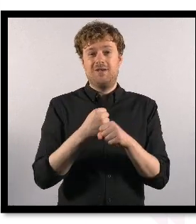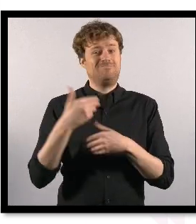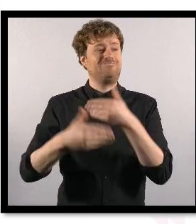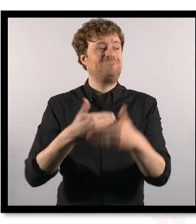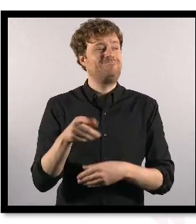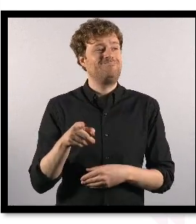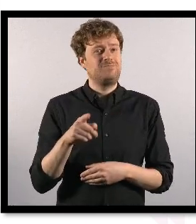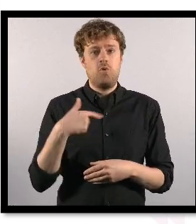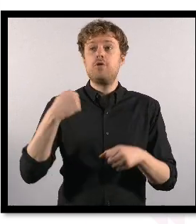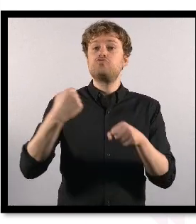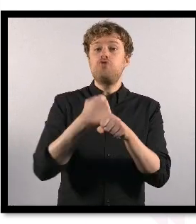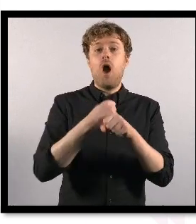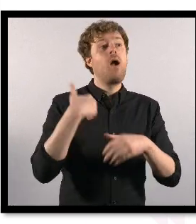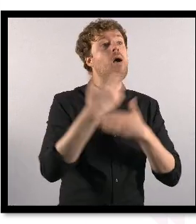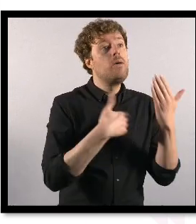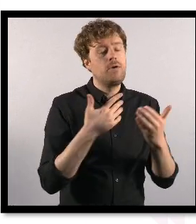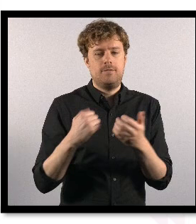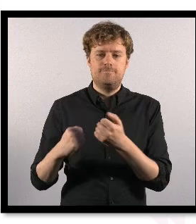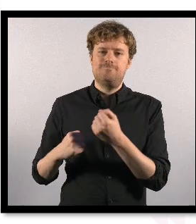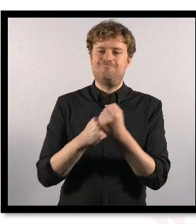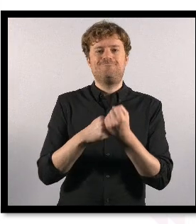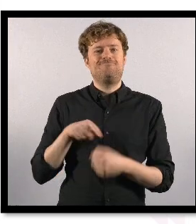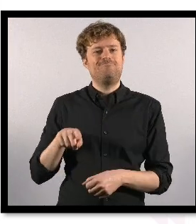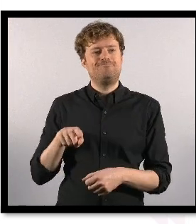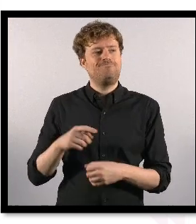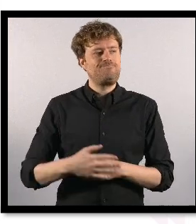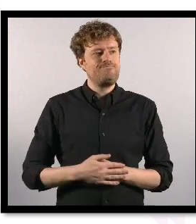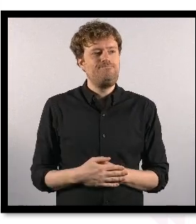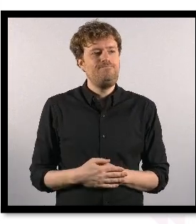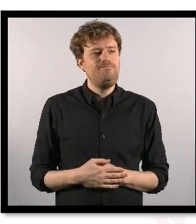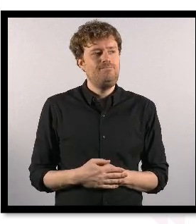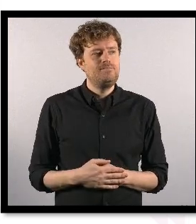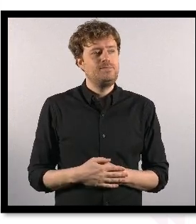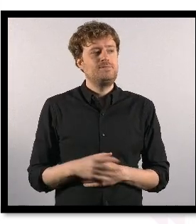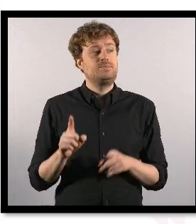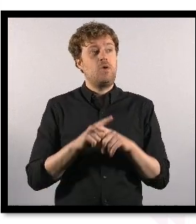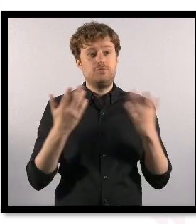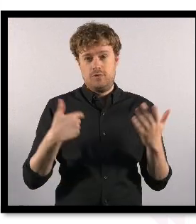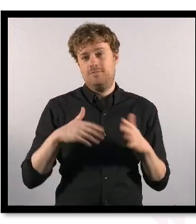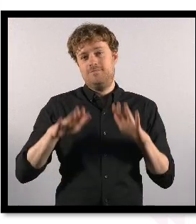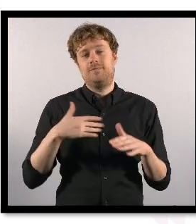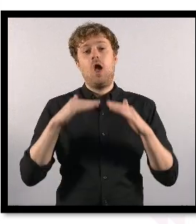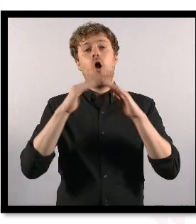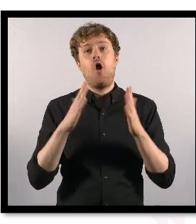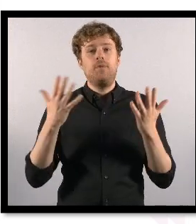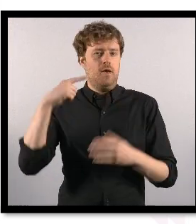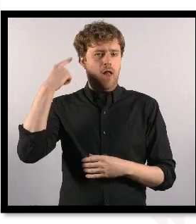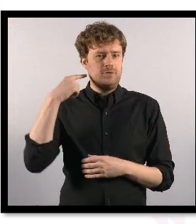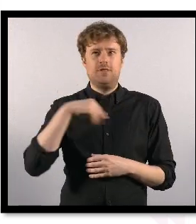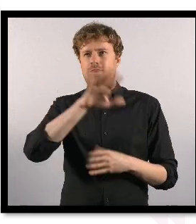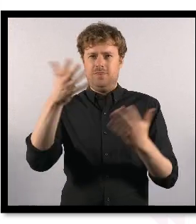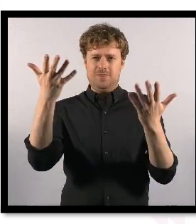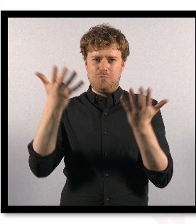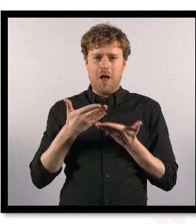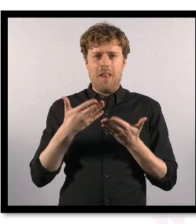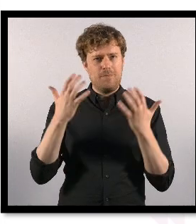So now, really looking back now and kind of like looking at what's happened over this last 10 years, there's some highlights of some key milestones, but there's a lot there. And I really